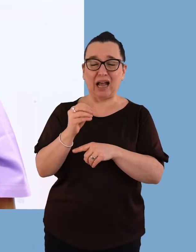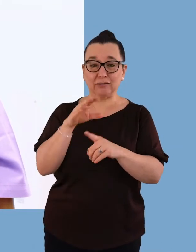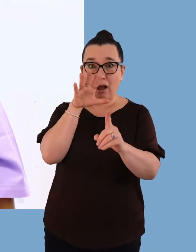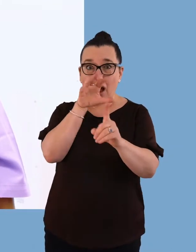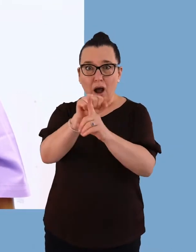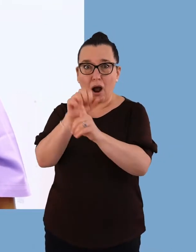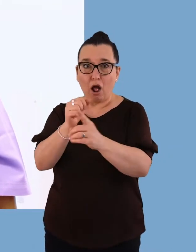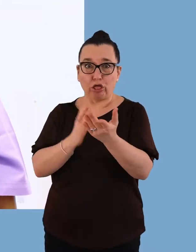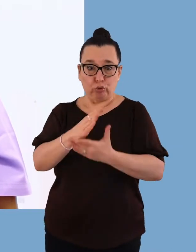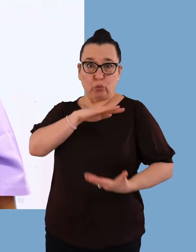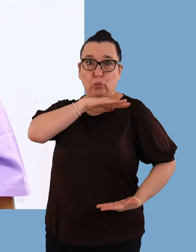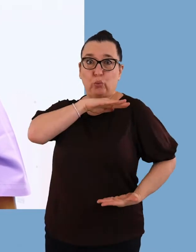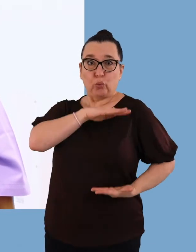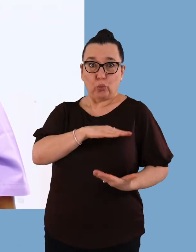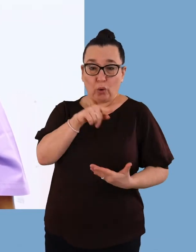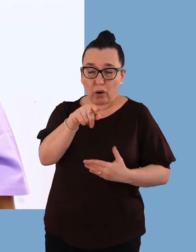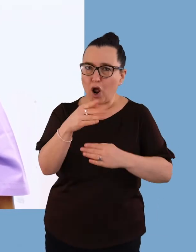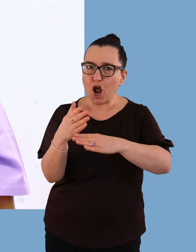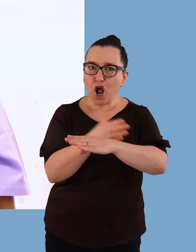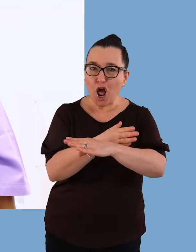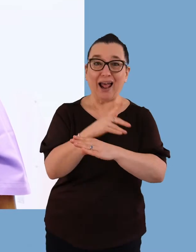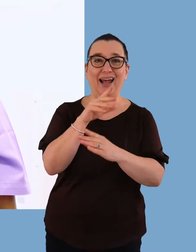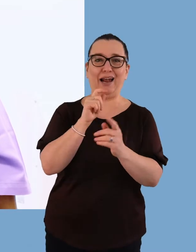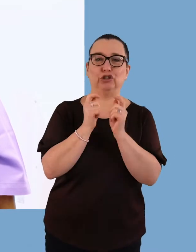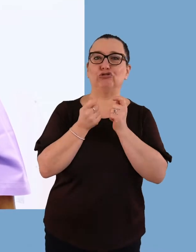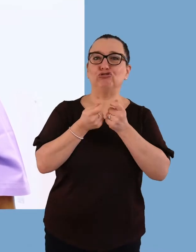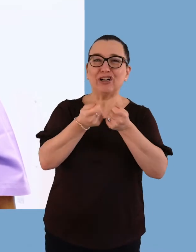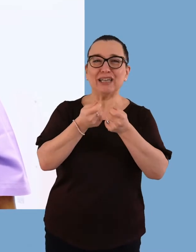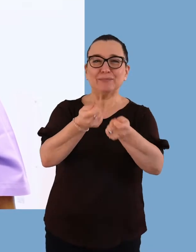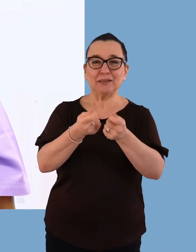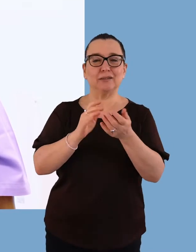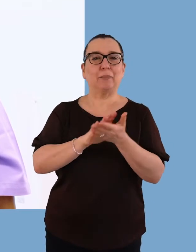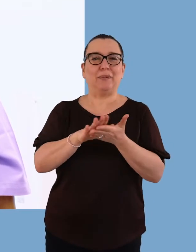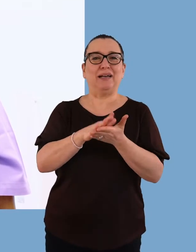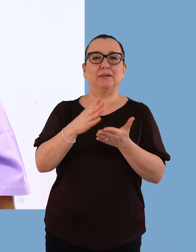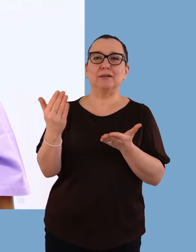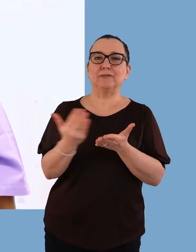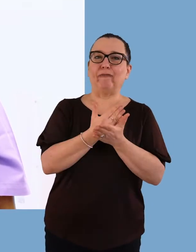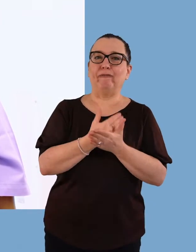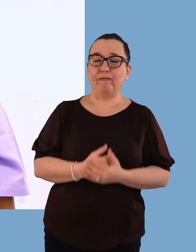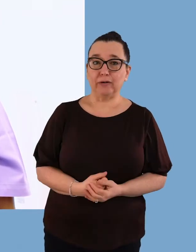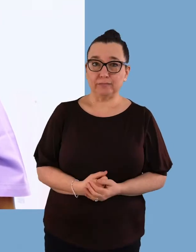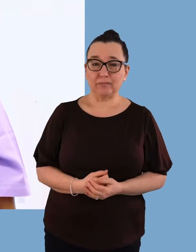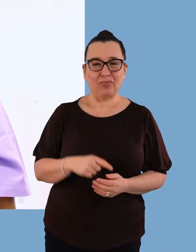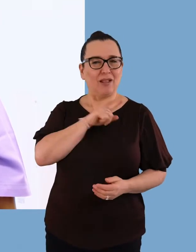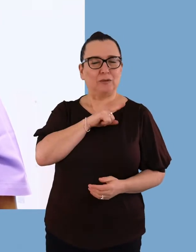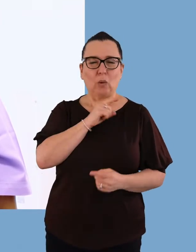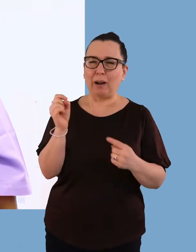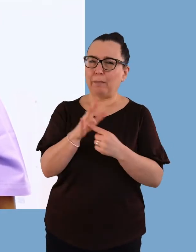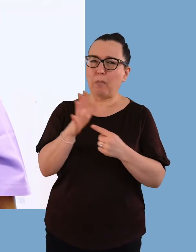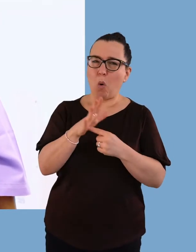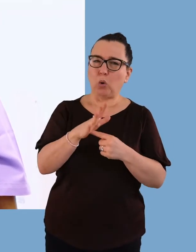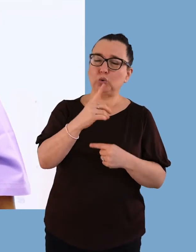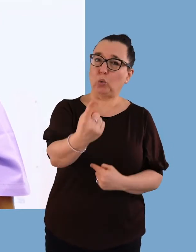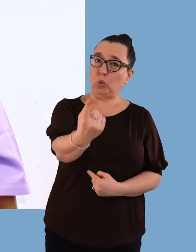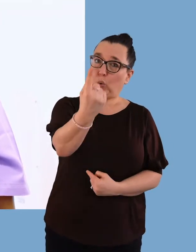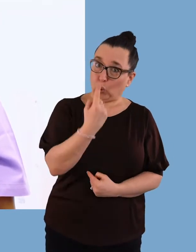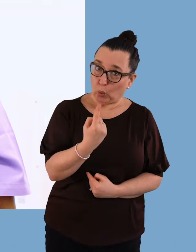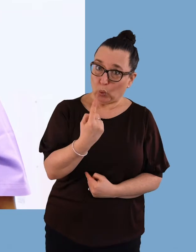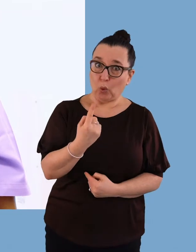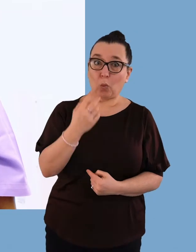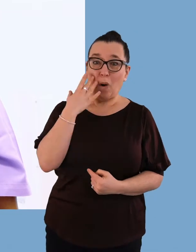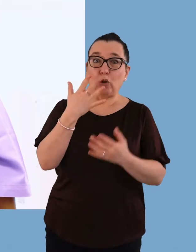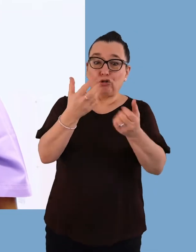through breast screening are at an early stage early breast cancer can be treated more successfully this is why it's so